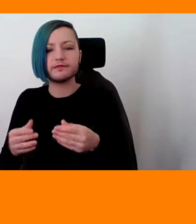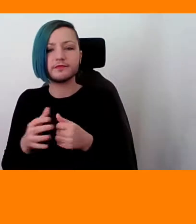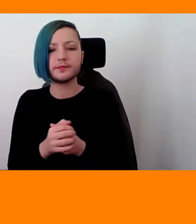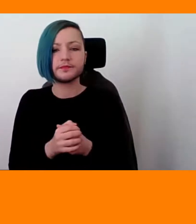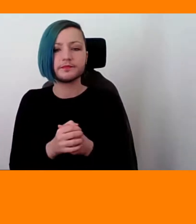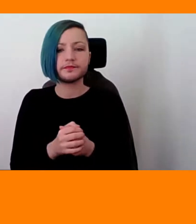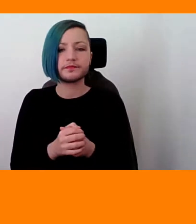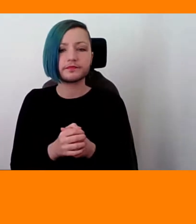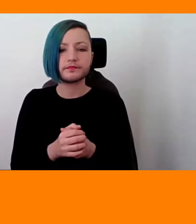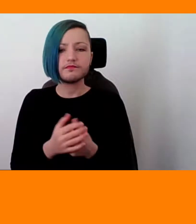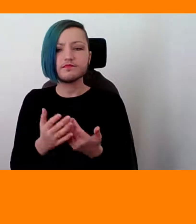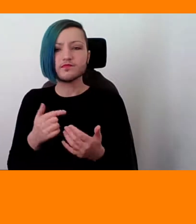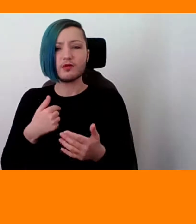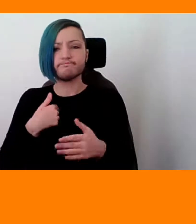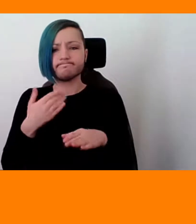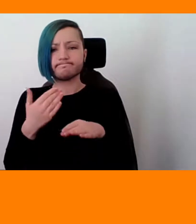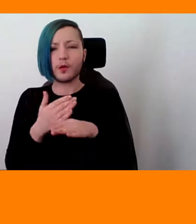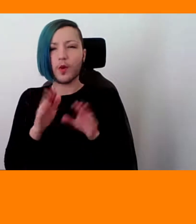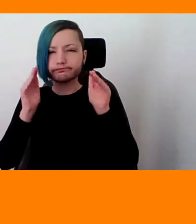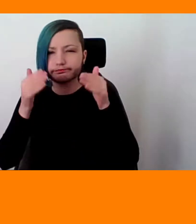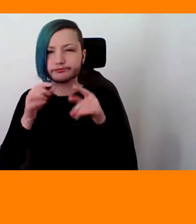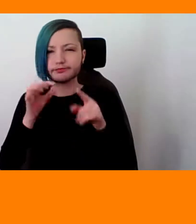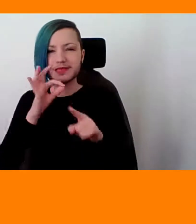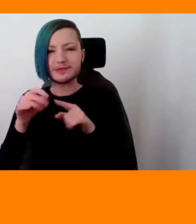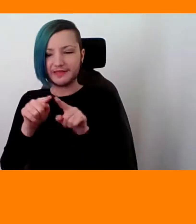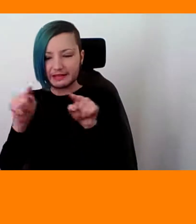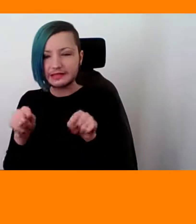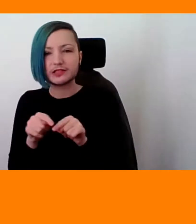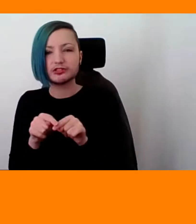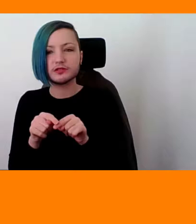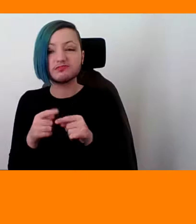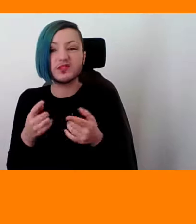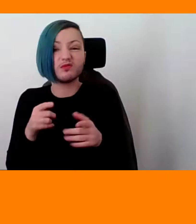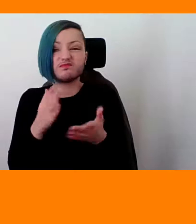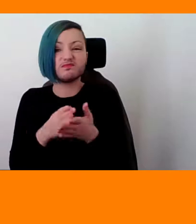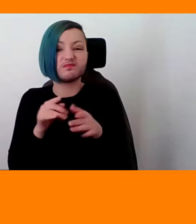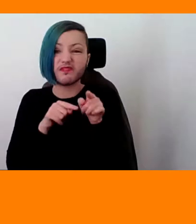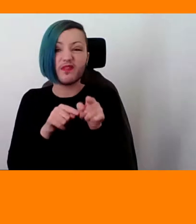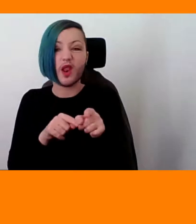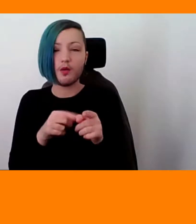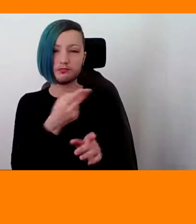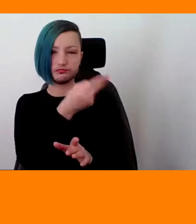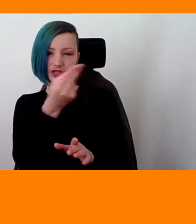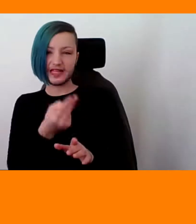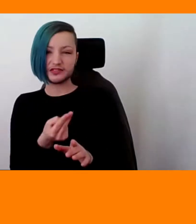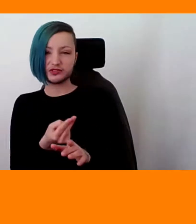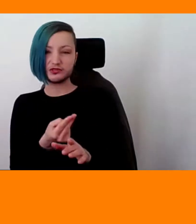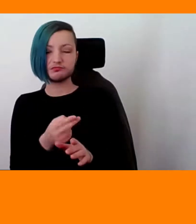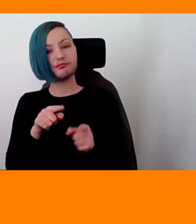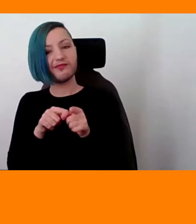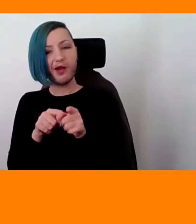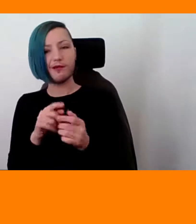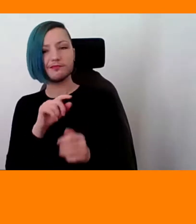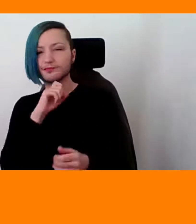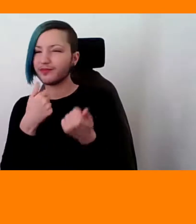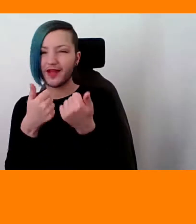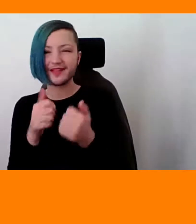almost sections. So all you've got to do is just follow what I'm doing, draw out the section and follow my lead and you'll be fine.